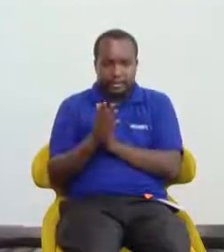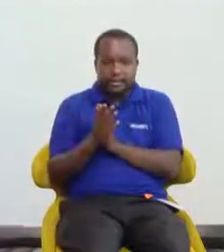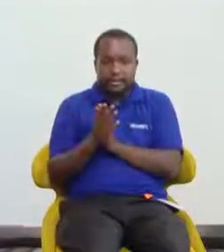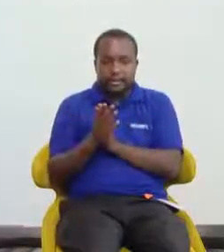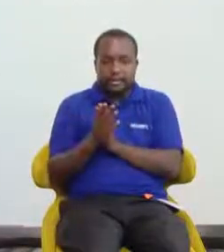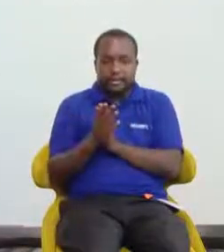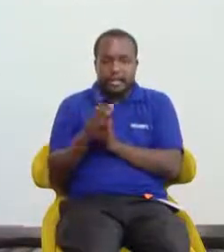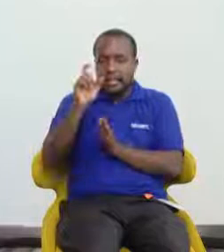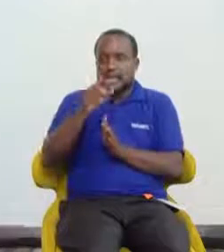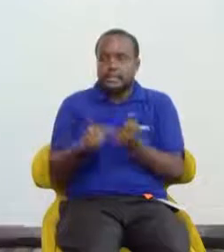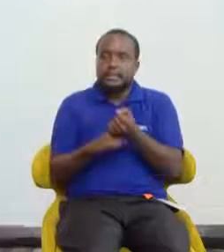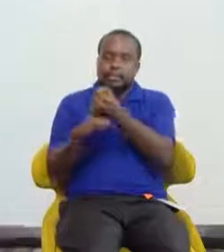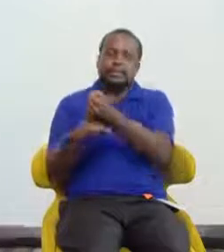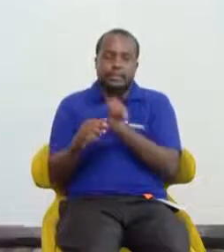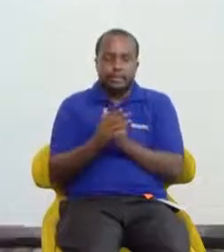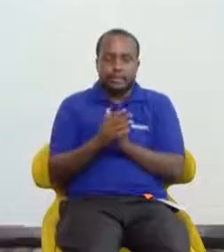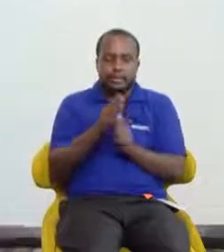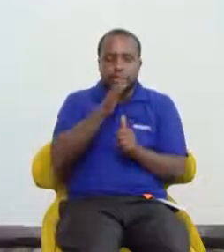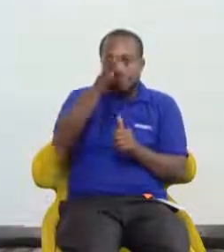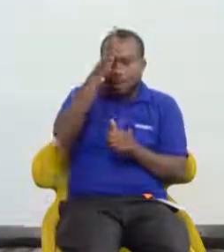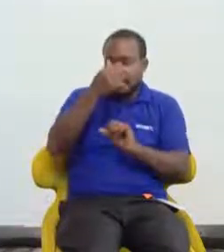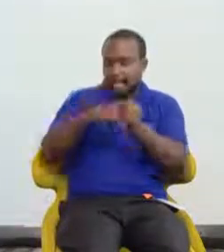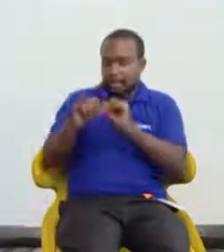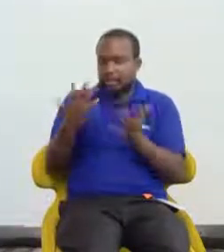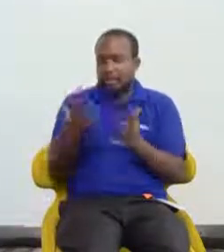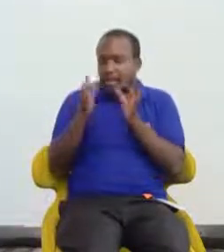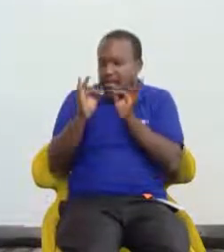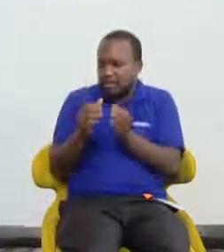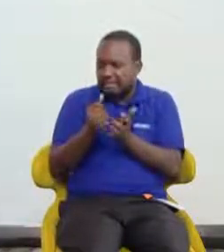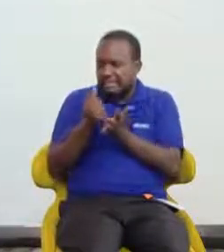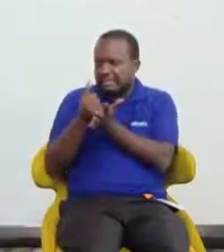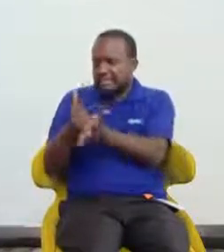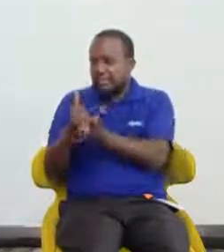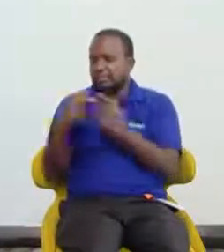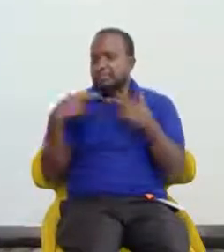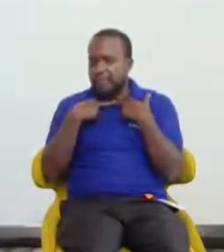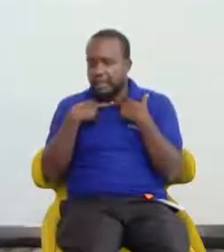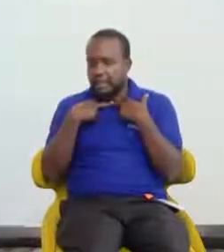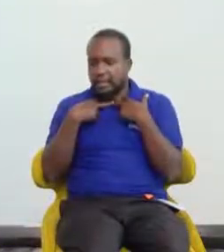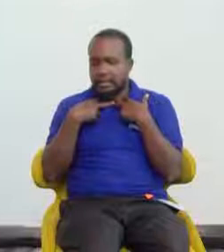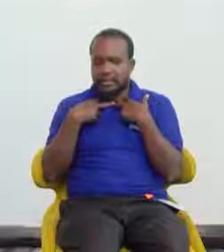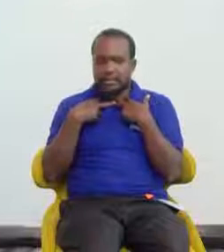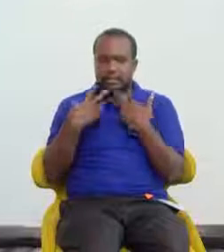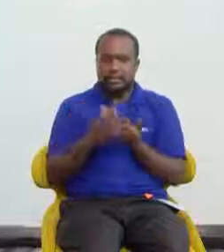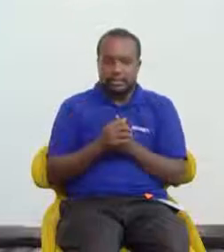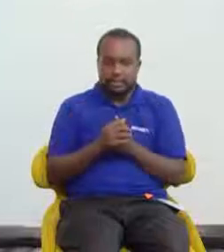parent support, what does the parent feel when you are not able to just help your child? No, 5 minus 2 is 3.